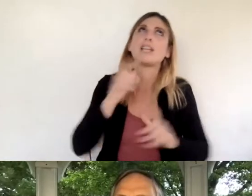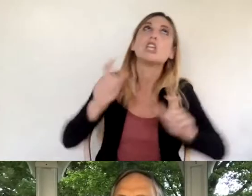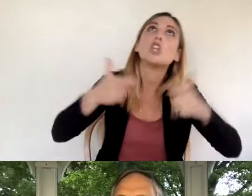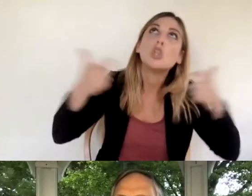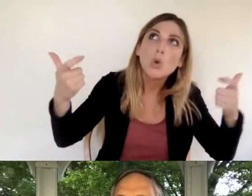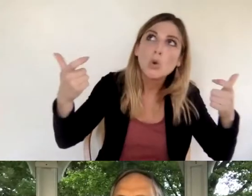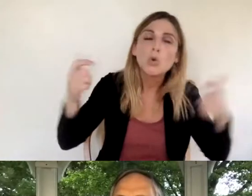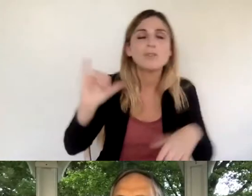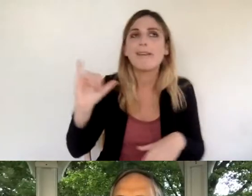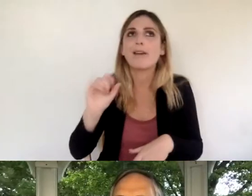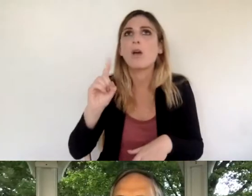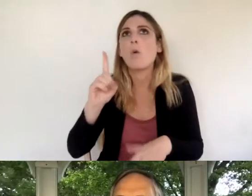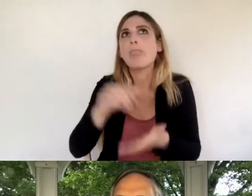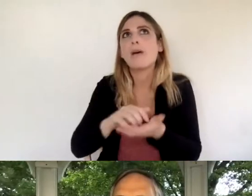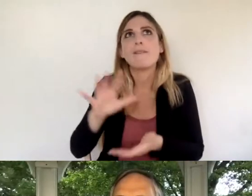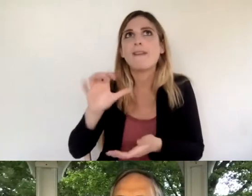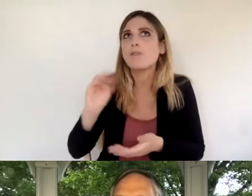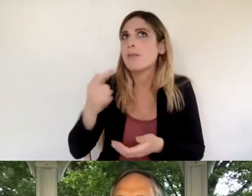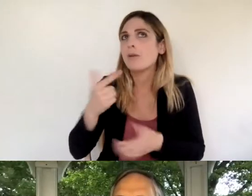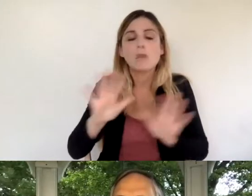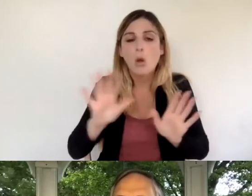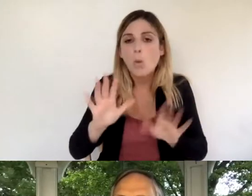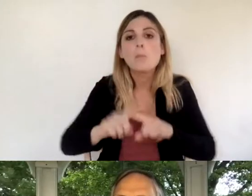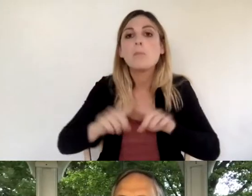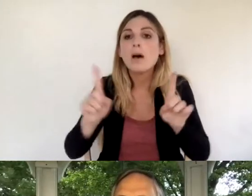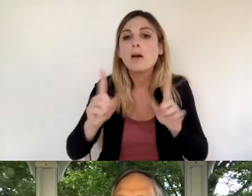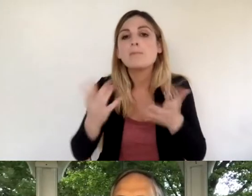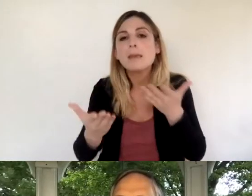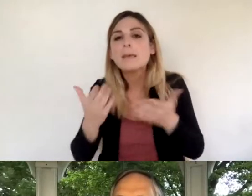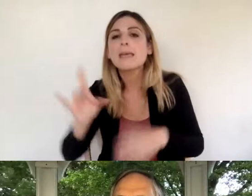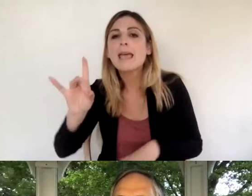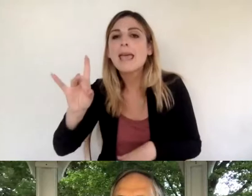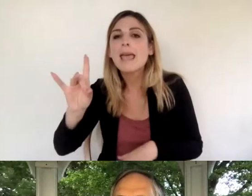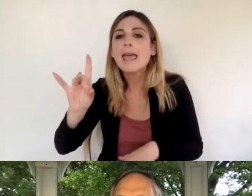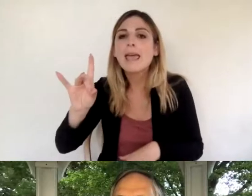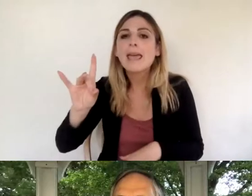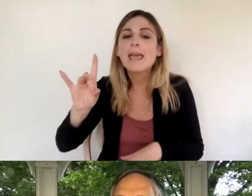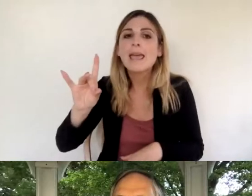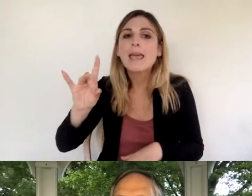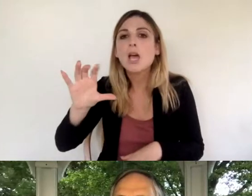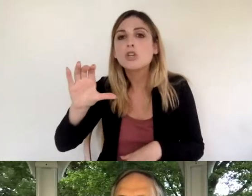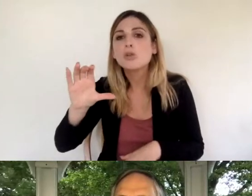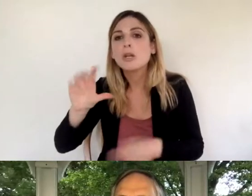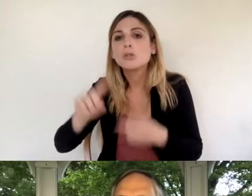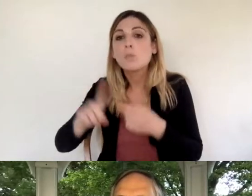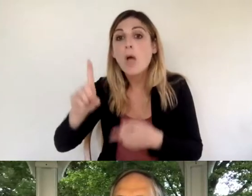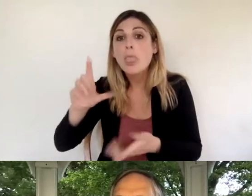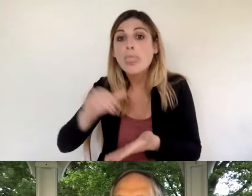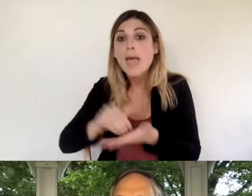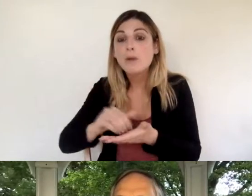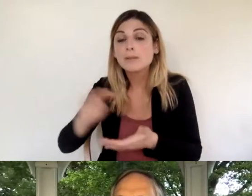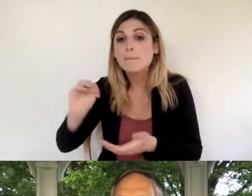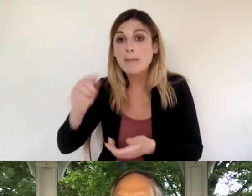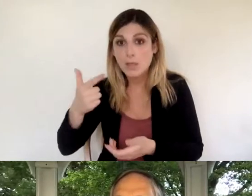milligrams, but 8 or 1000 milligrams of calcium and vitamin D, along with lots of good